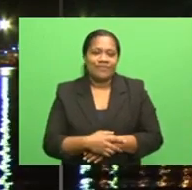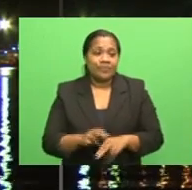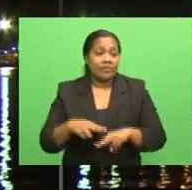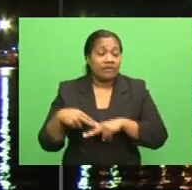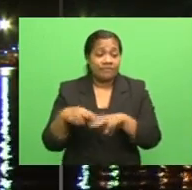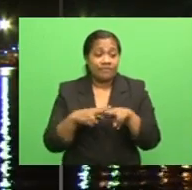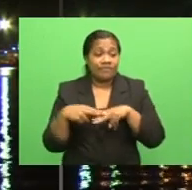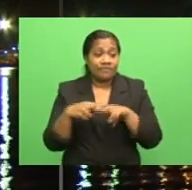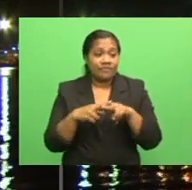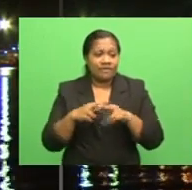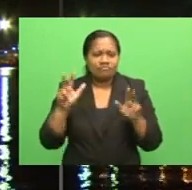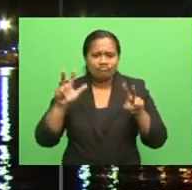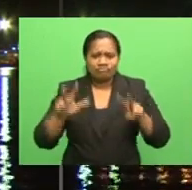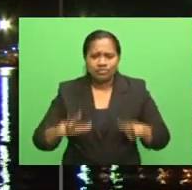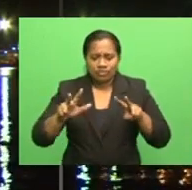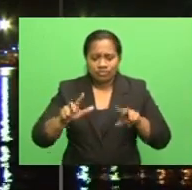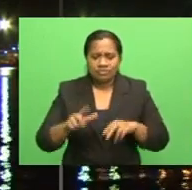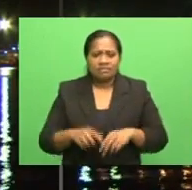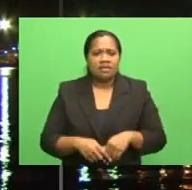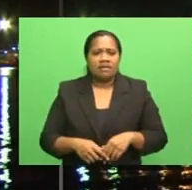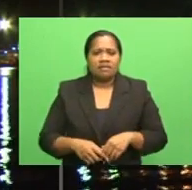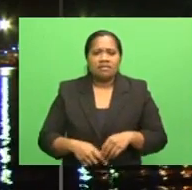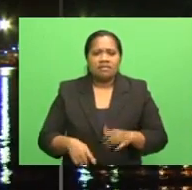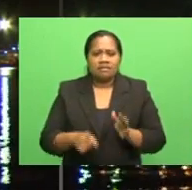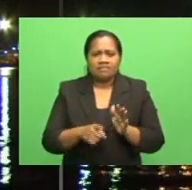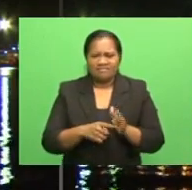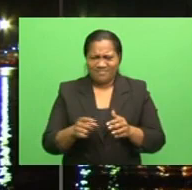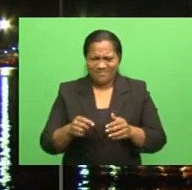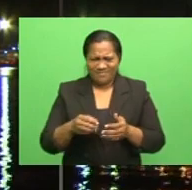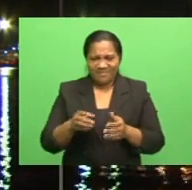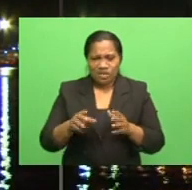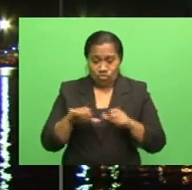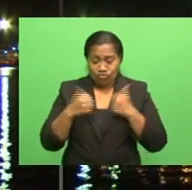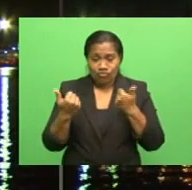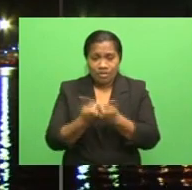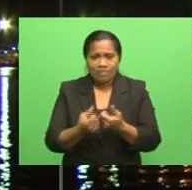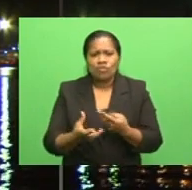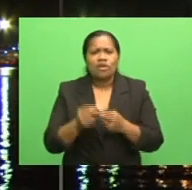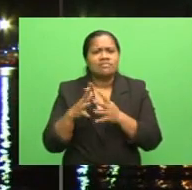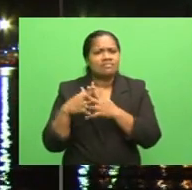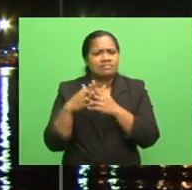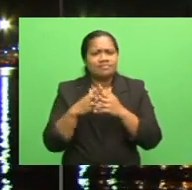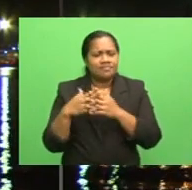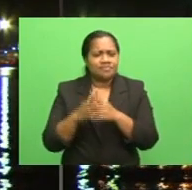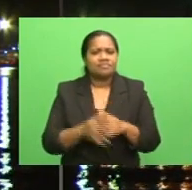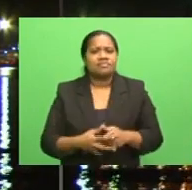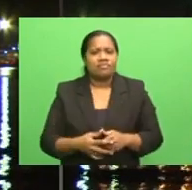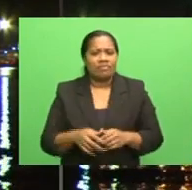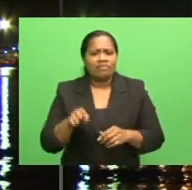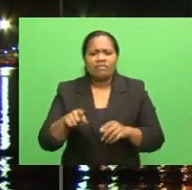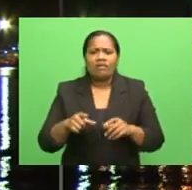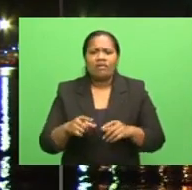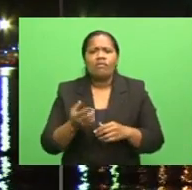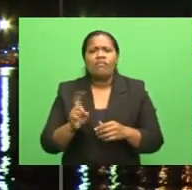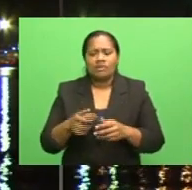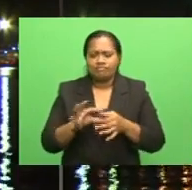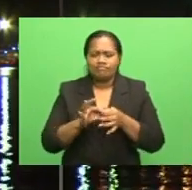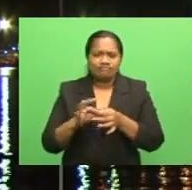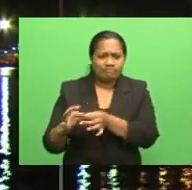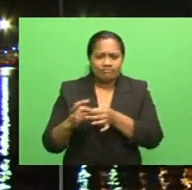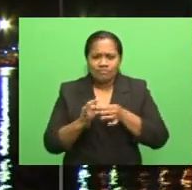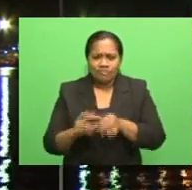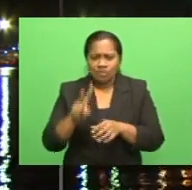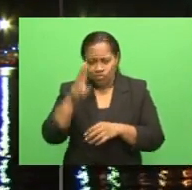a landmark agreement with the United States yesterday, which will see enhanced bilateral engagements between the two countries